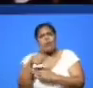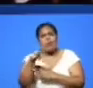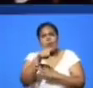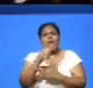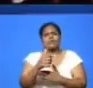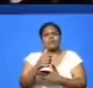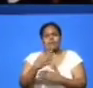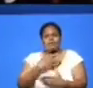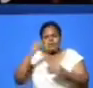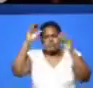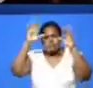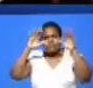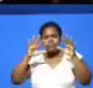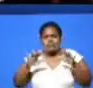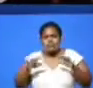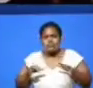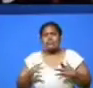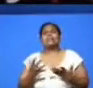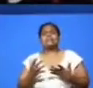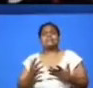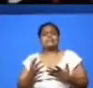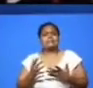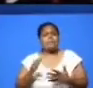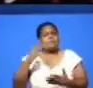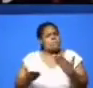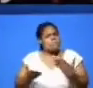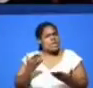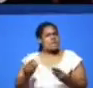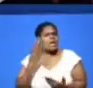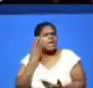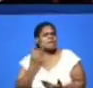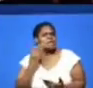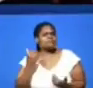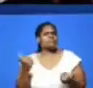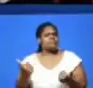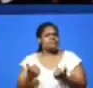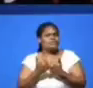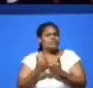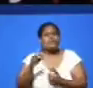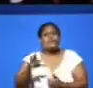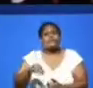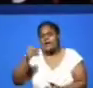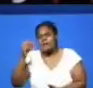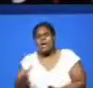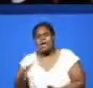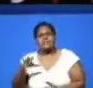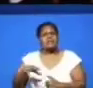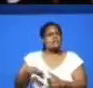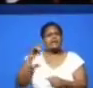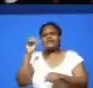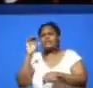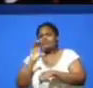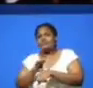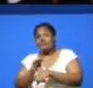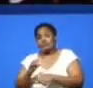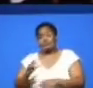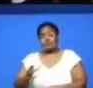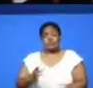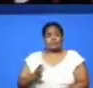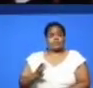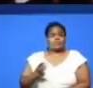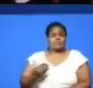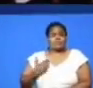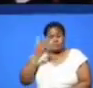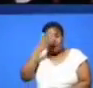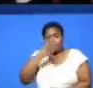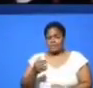I know you may have some difficulty finding a pastor and finding a church. The young man drove through